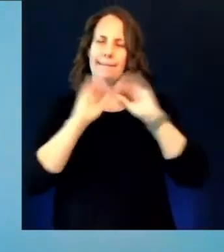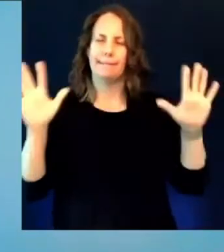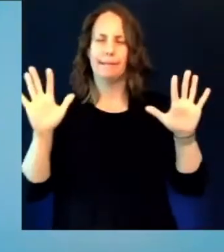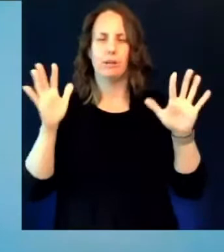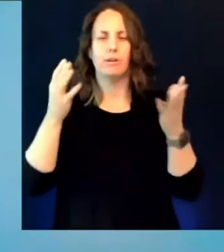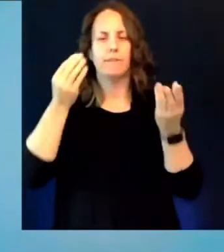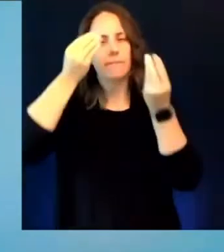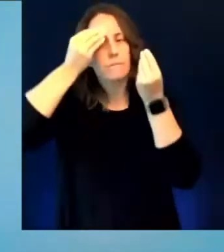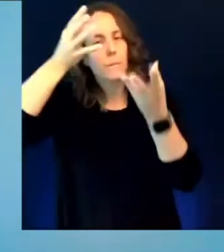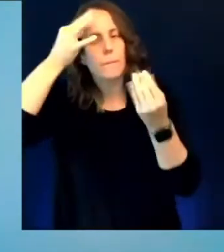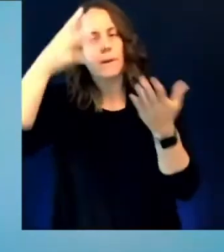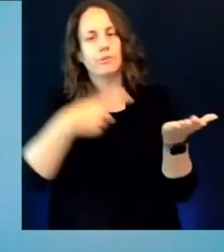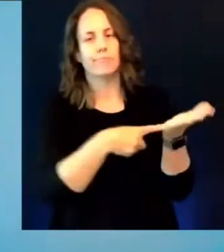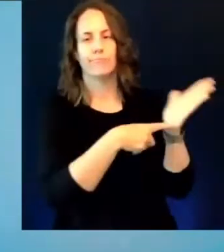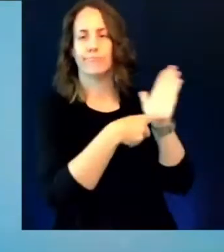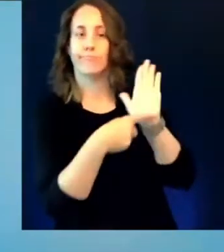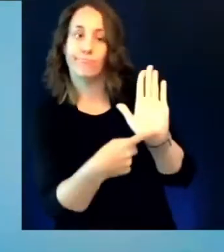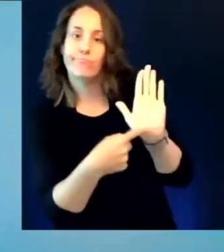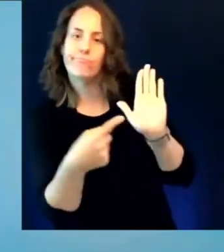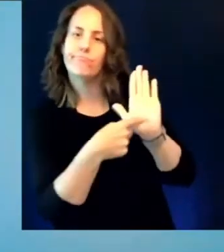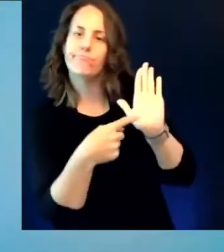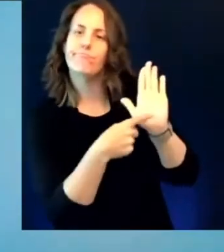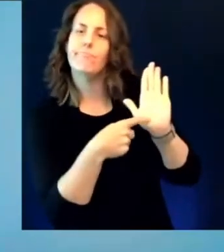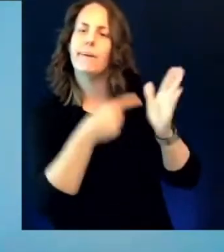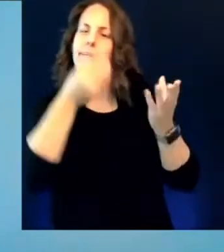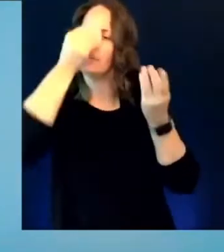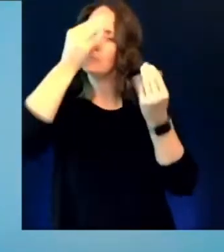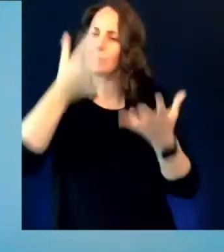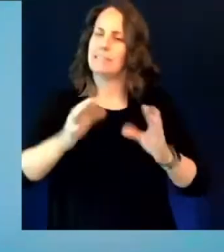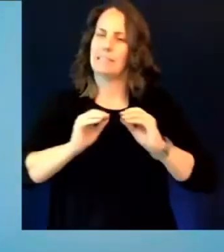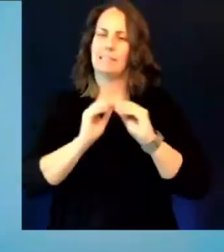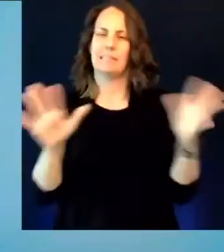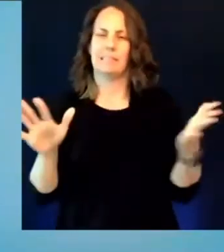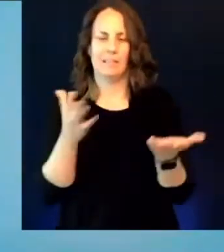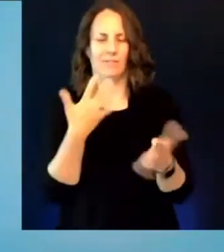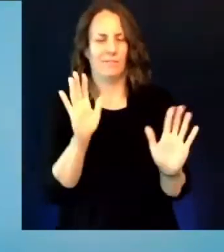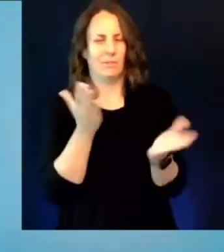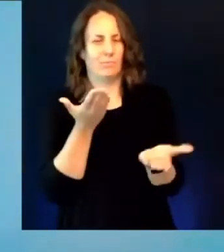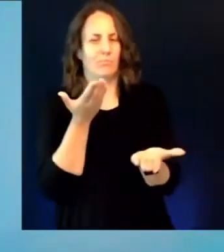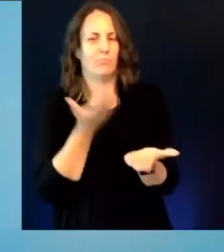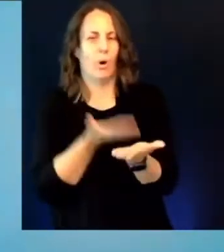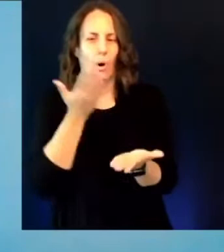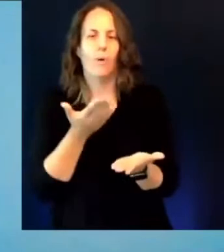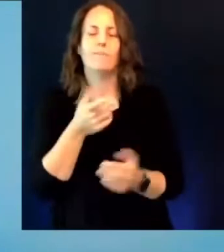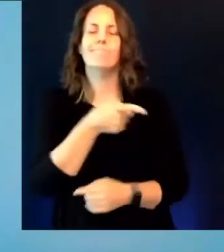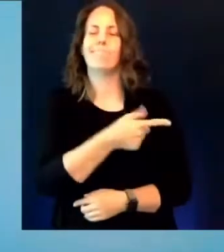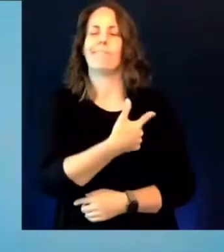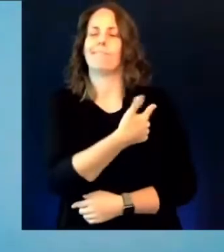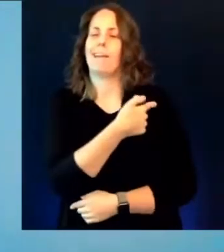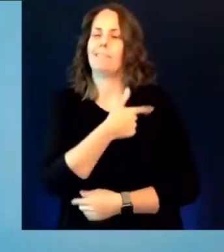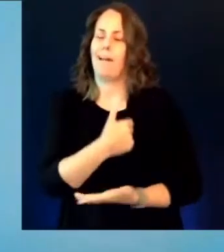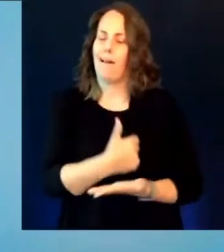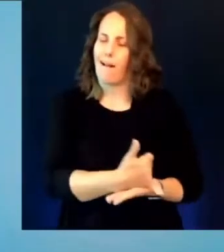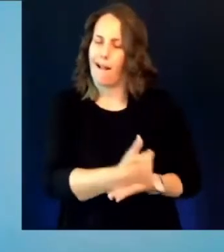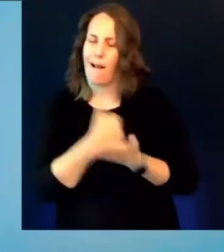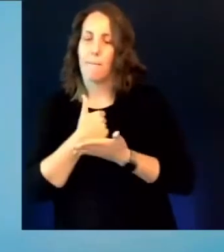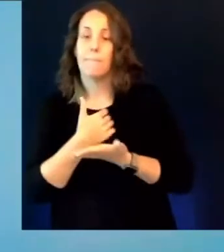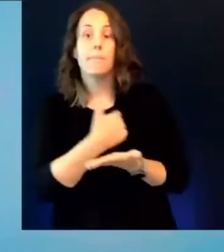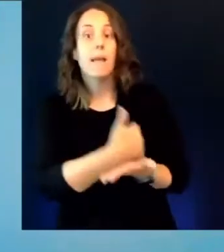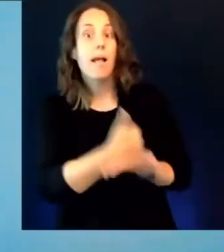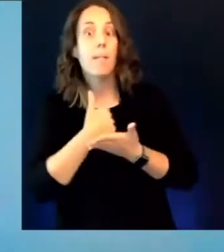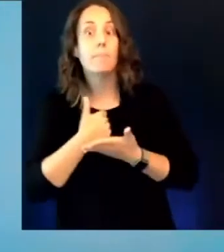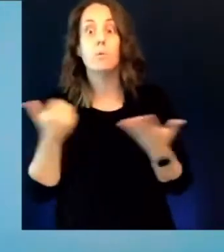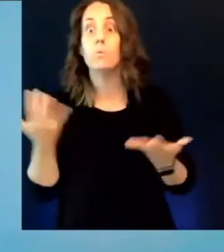that COVID-19 vaccines are doing their job by preventing severe illness, hospitalization, and death. The